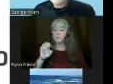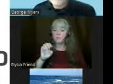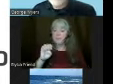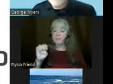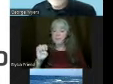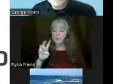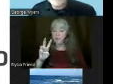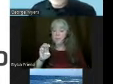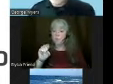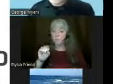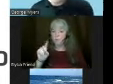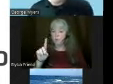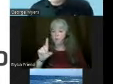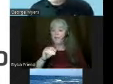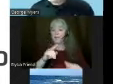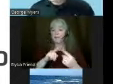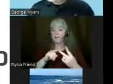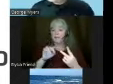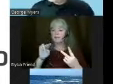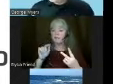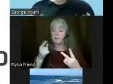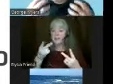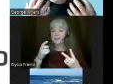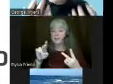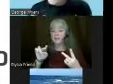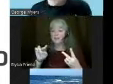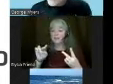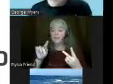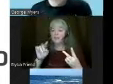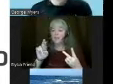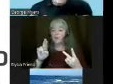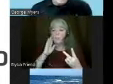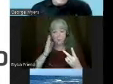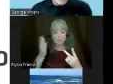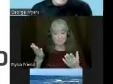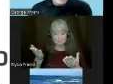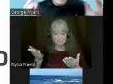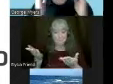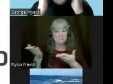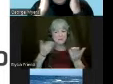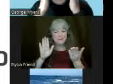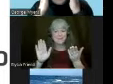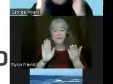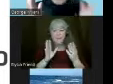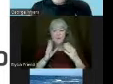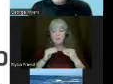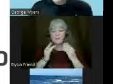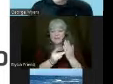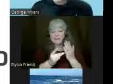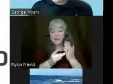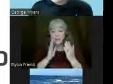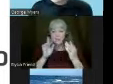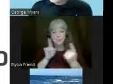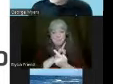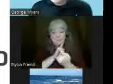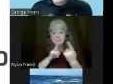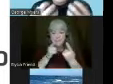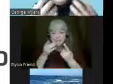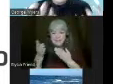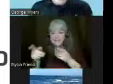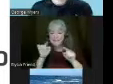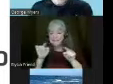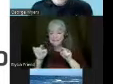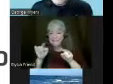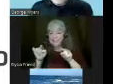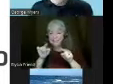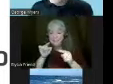and Nathan Turner are going to be there in person. They're going to bring some of their technology with them. So you get to meet them in person and